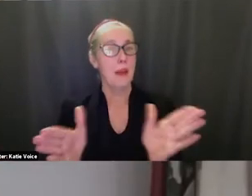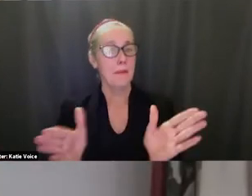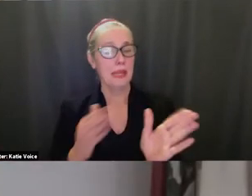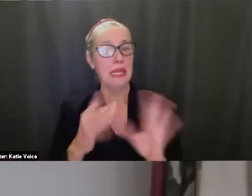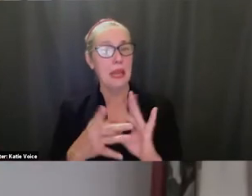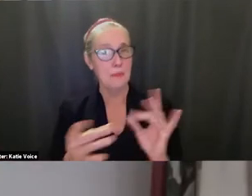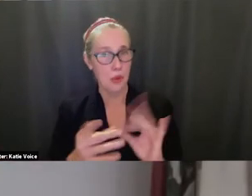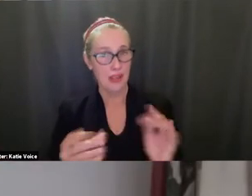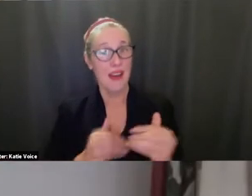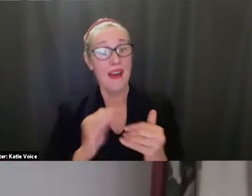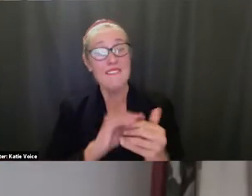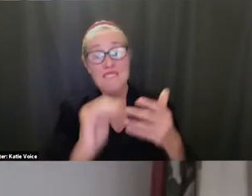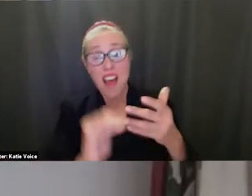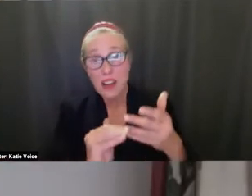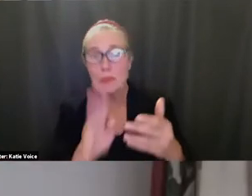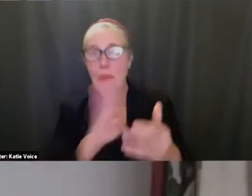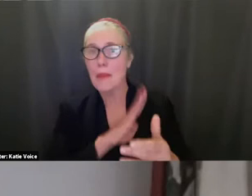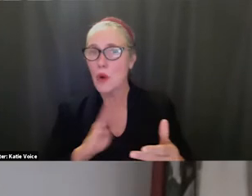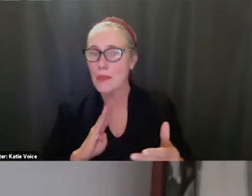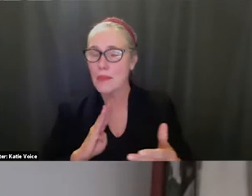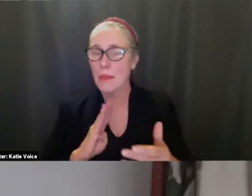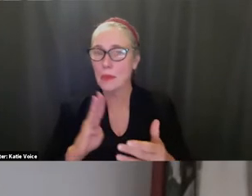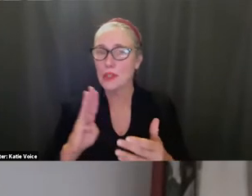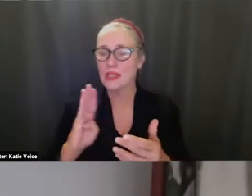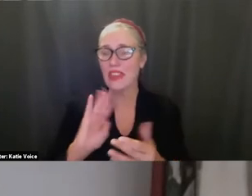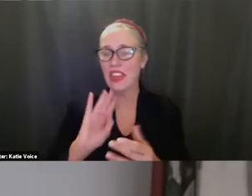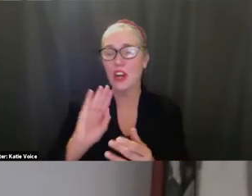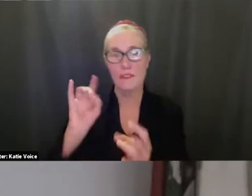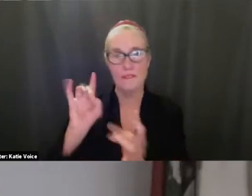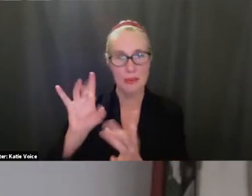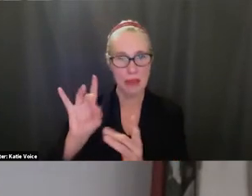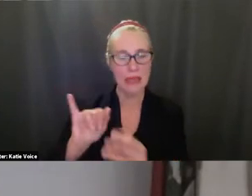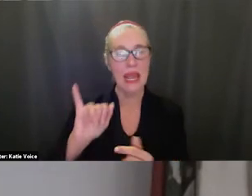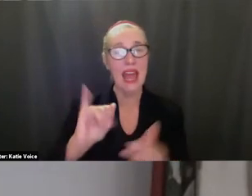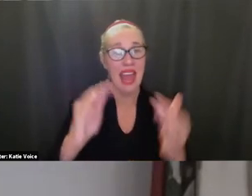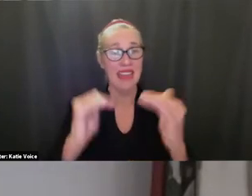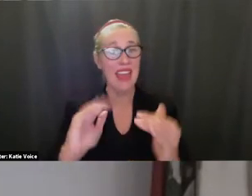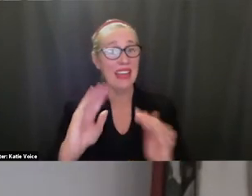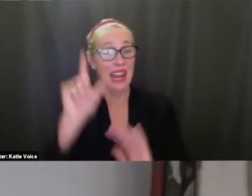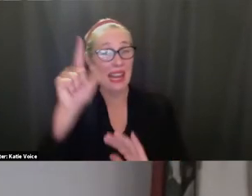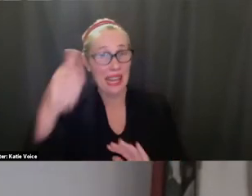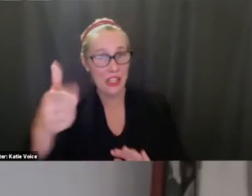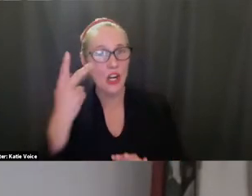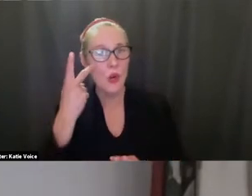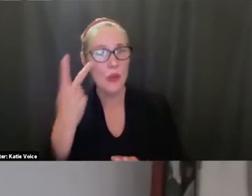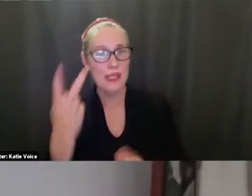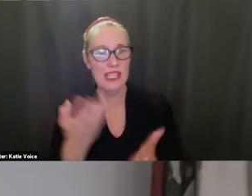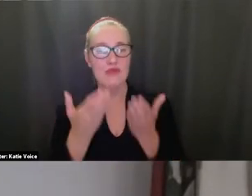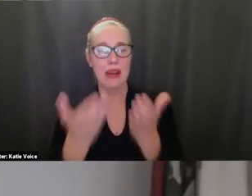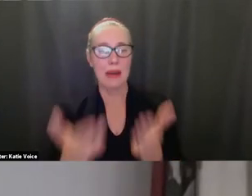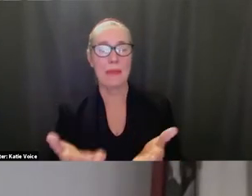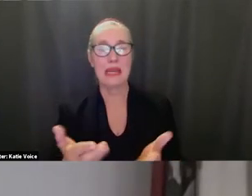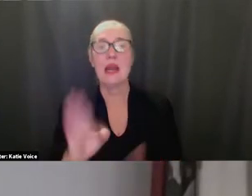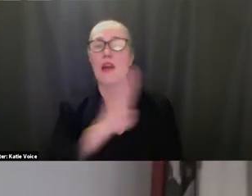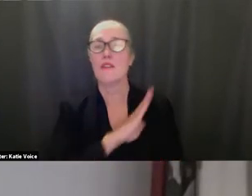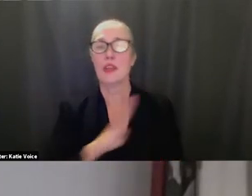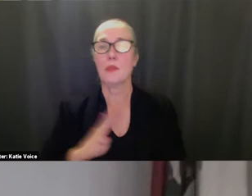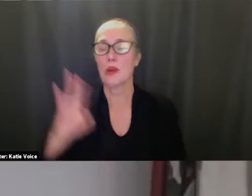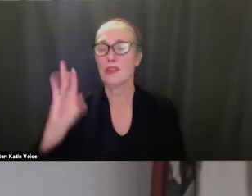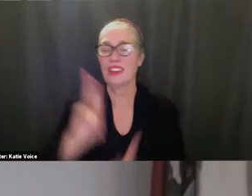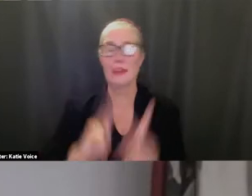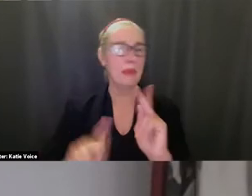hearings also at a later date we will see a we'll see recommendations for a seven-member board but that is not